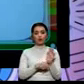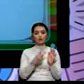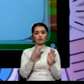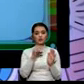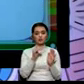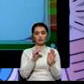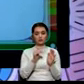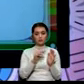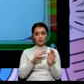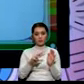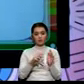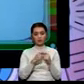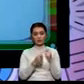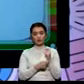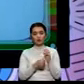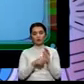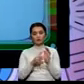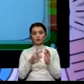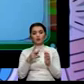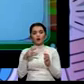62 metr 70 santimetrimiz